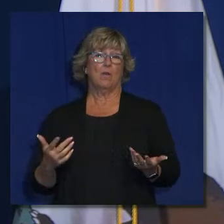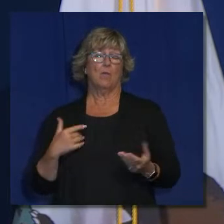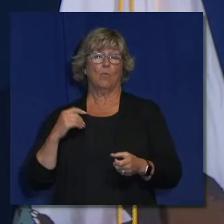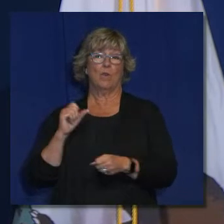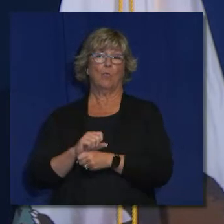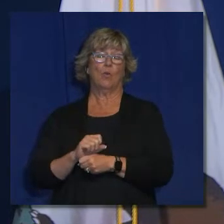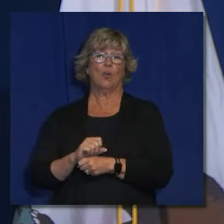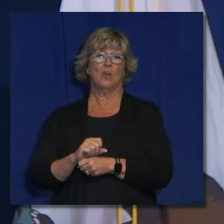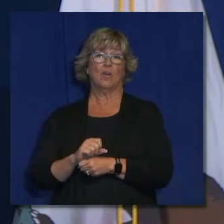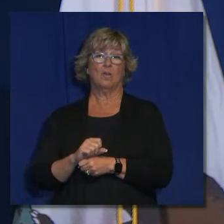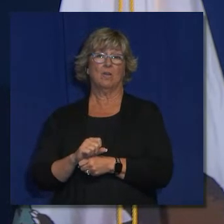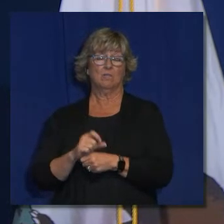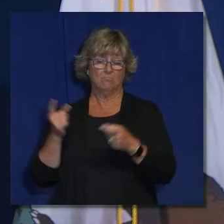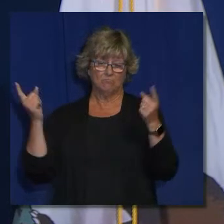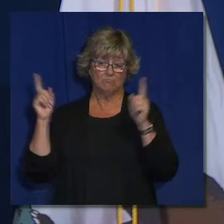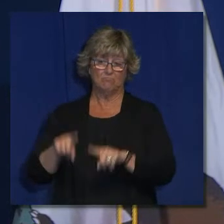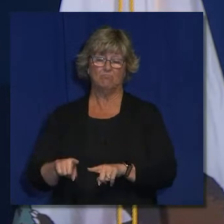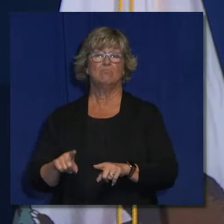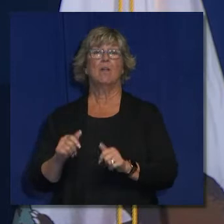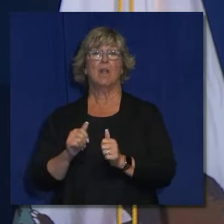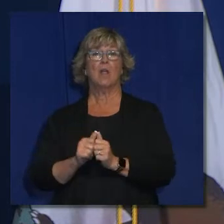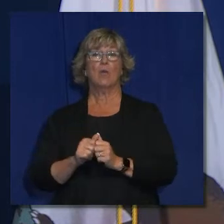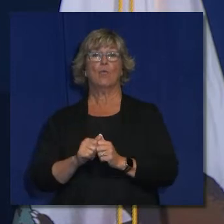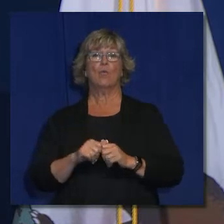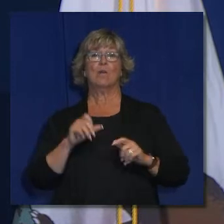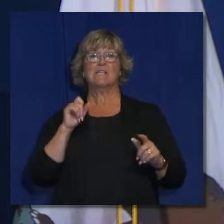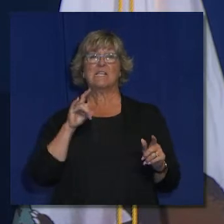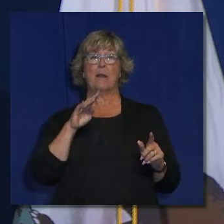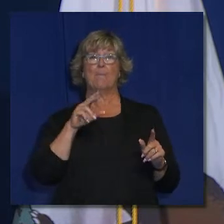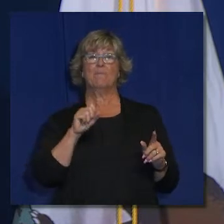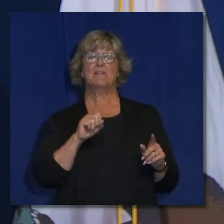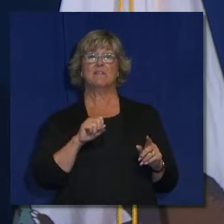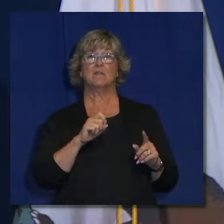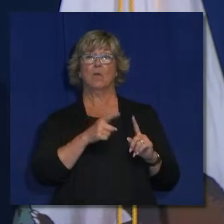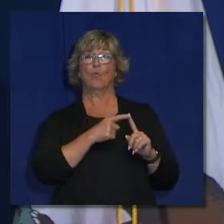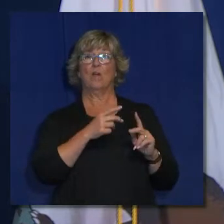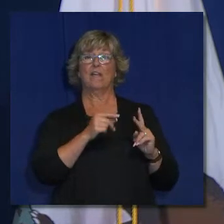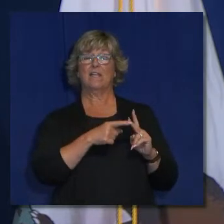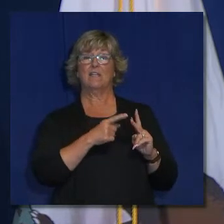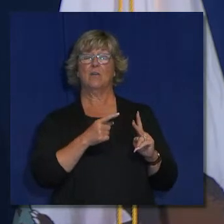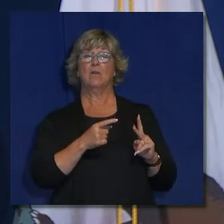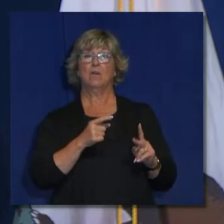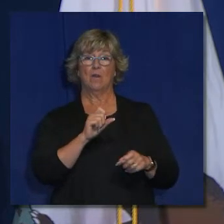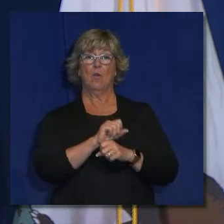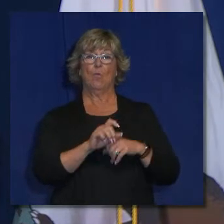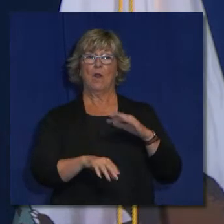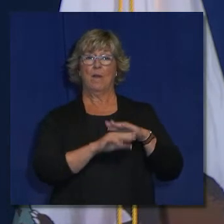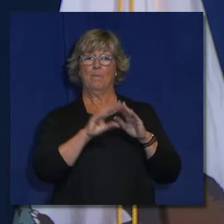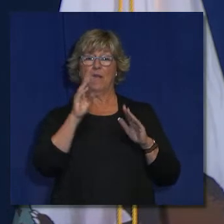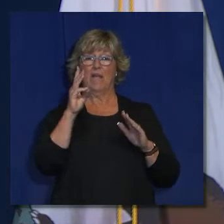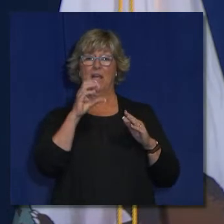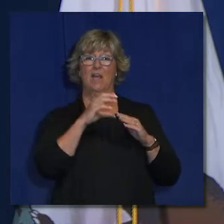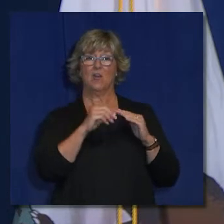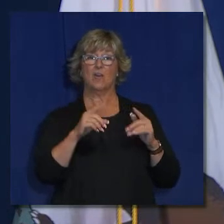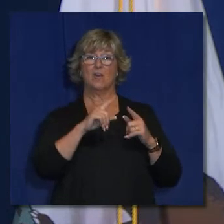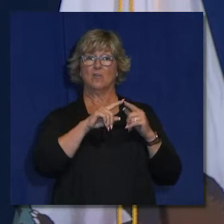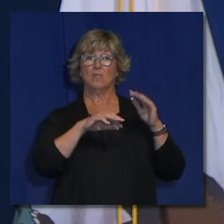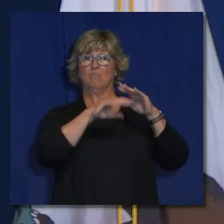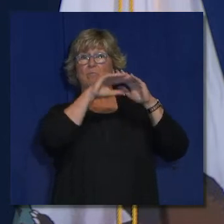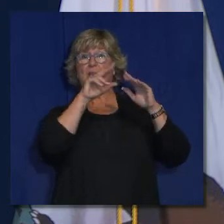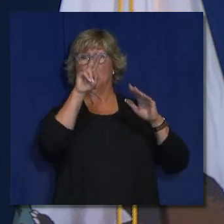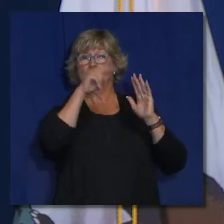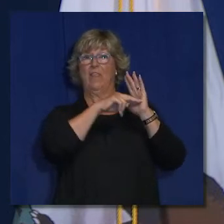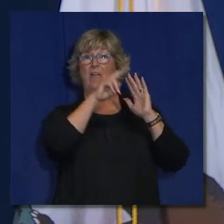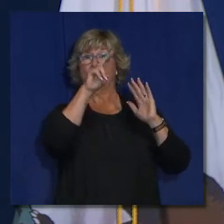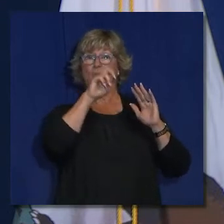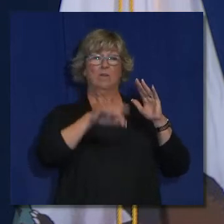worked collaboratively together to come up with the Golden State Stimulus 1 and 2, worked to $600 to $2,200. We